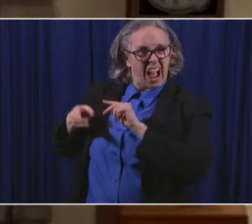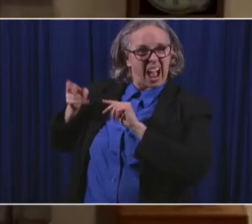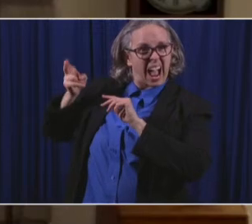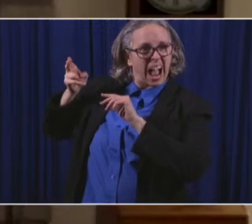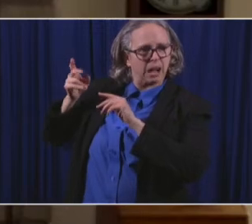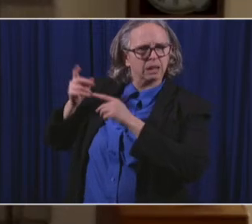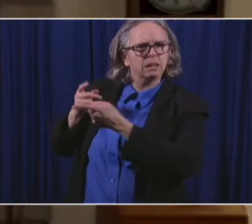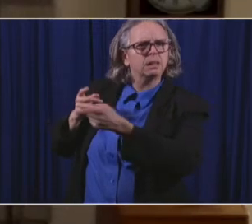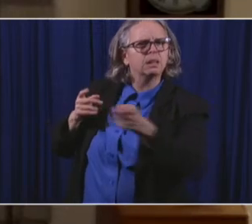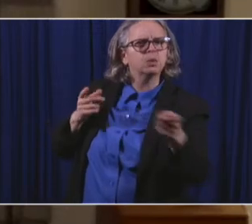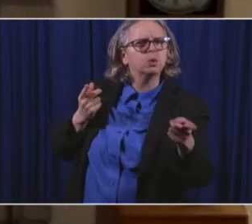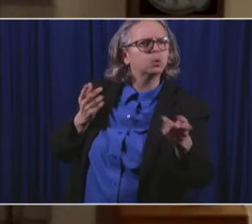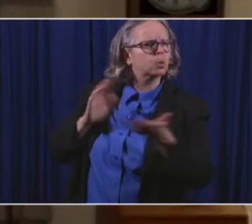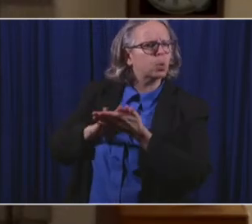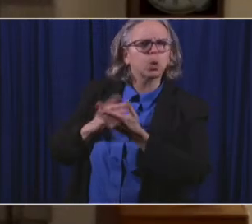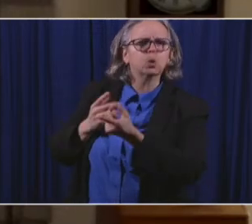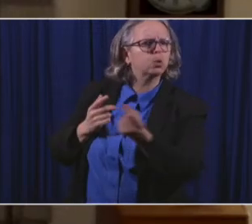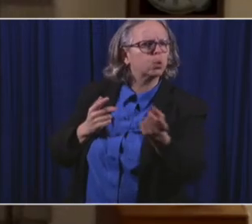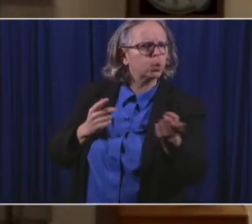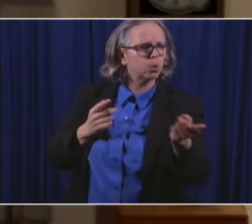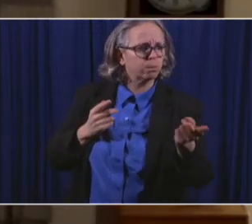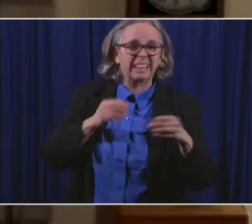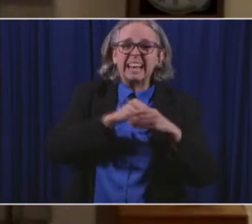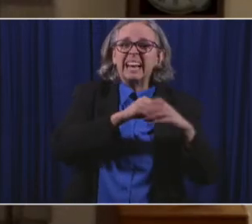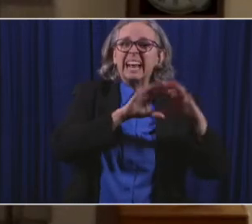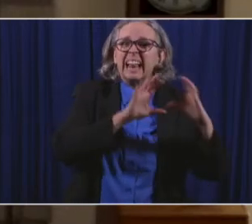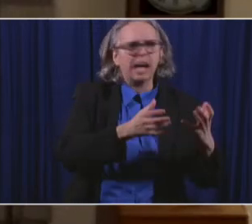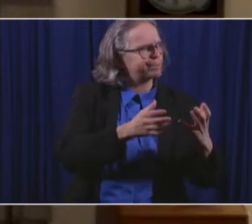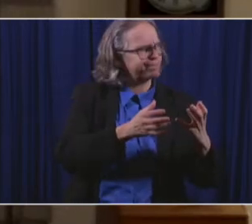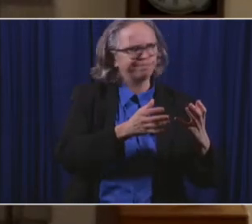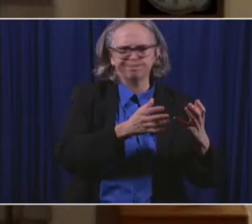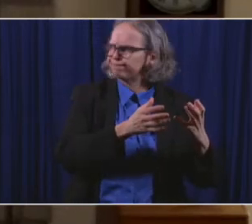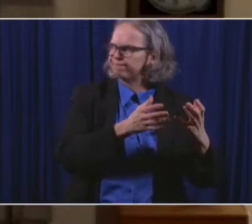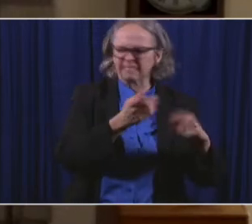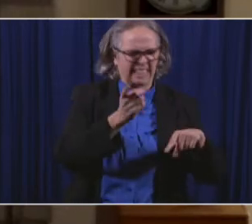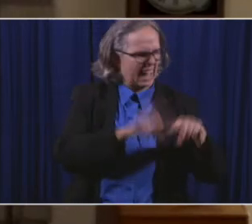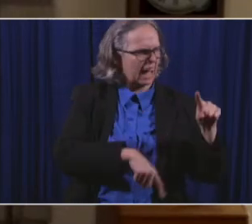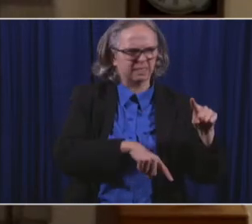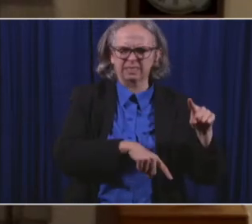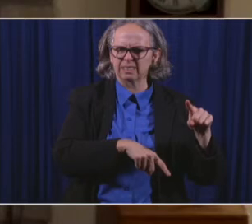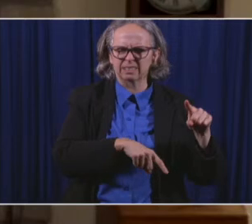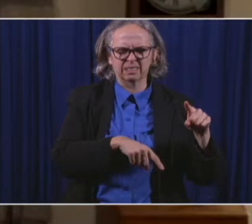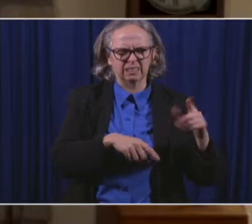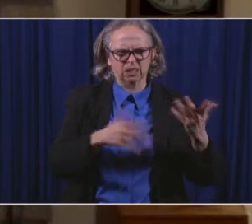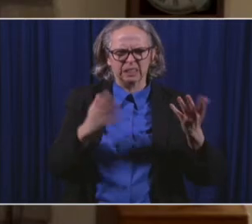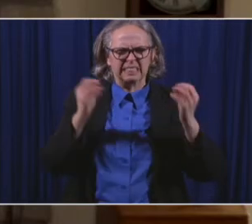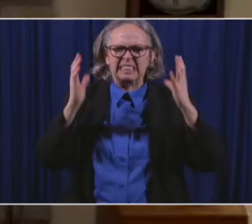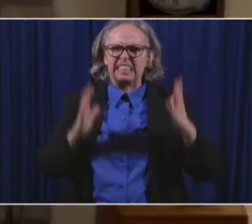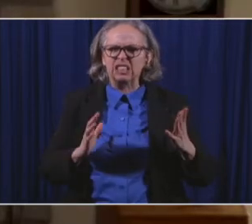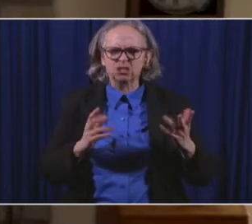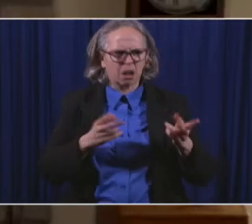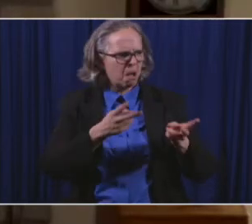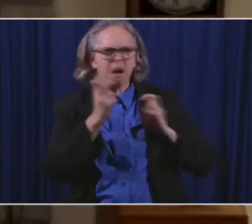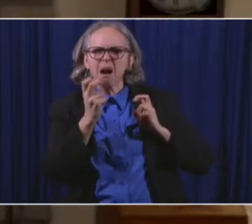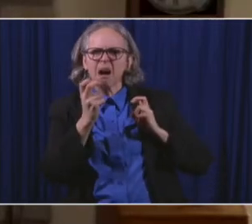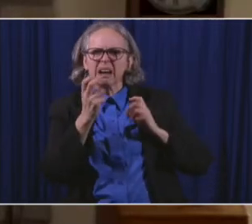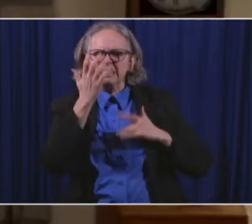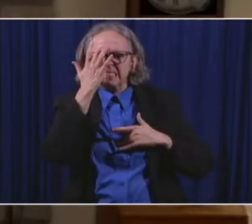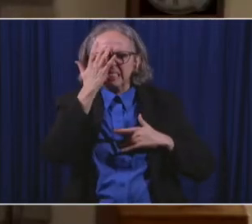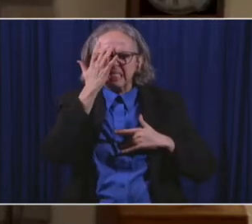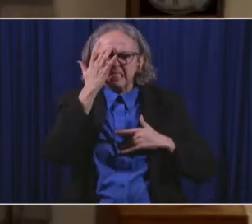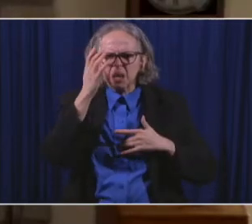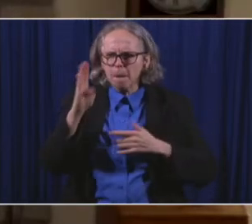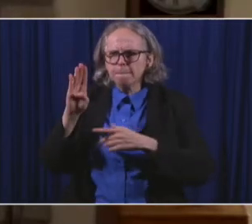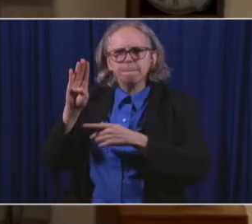drivers driving buses, having a hard time keeping teachers in the classroom, having a hard time with a number of kids